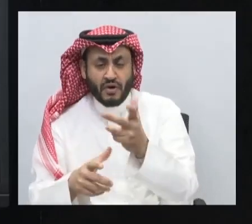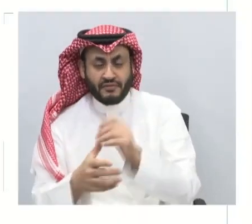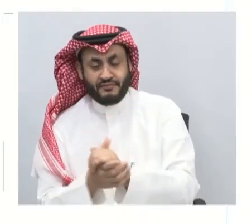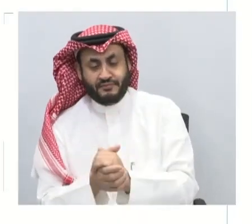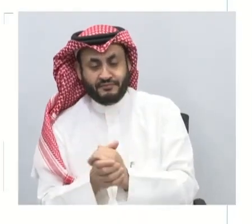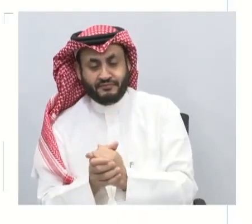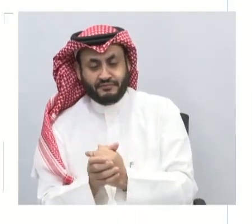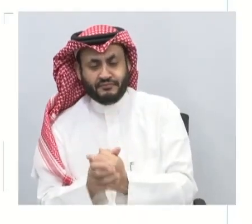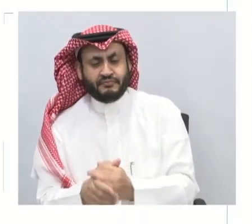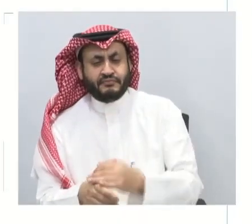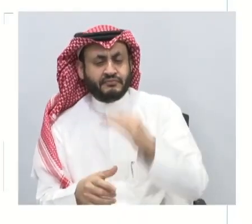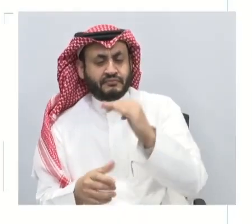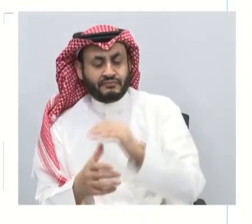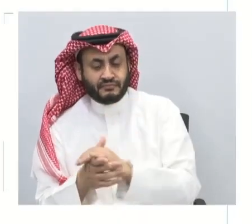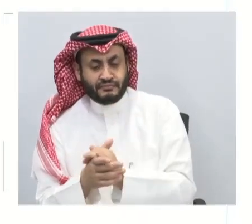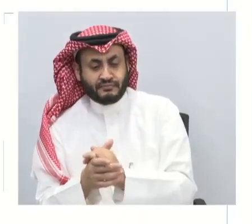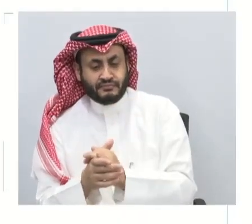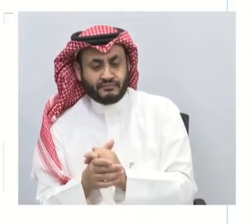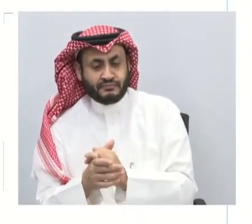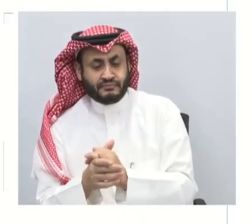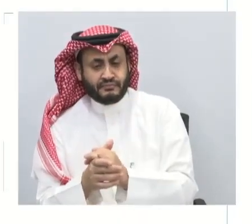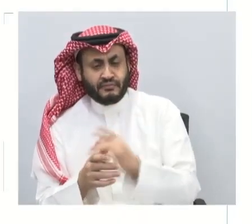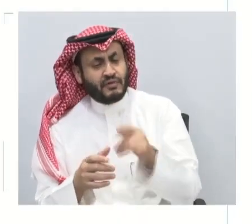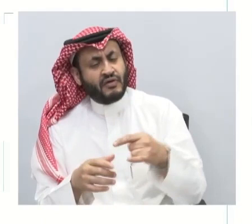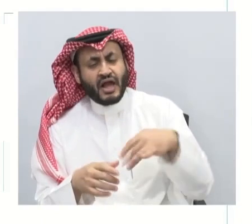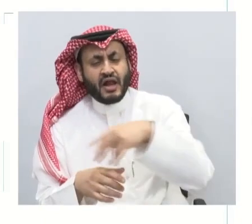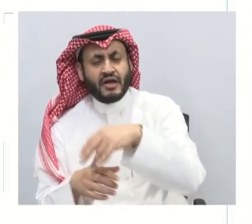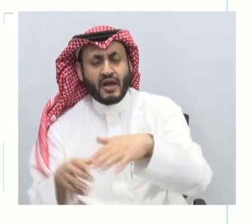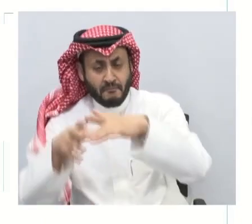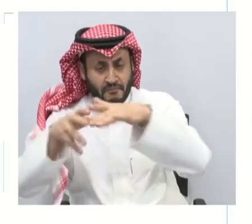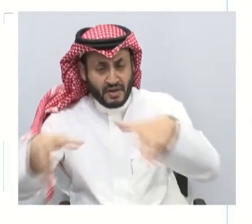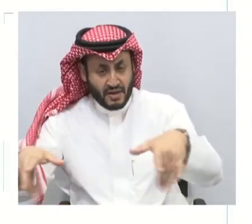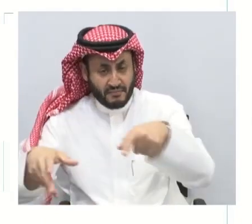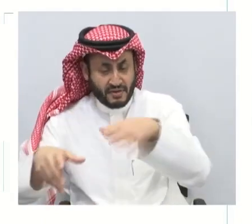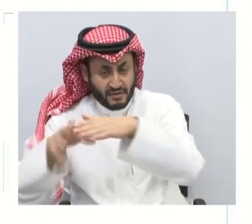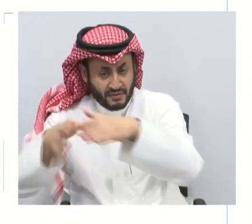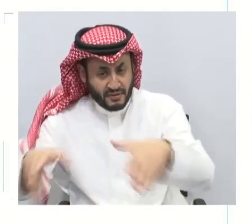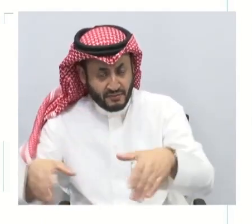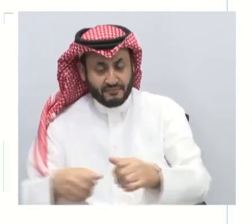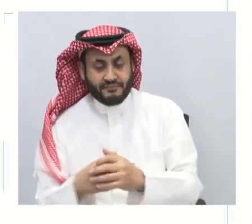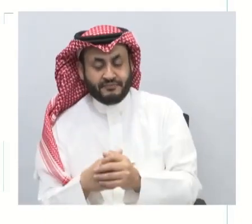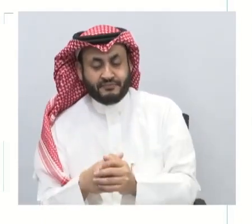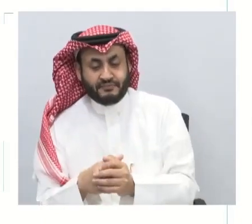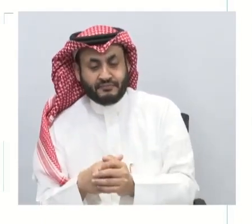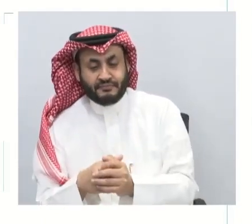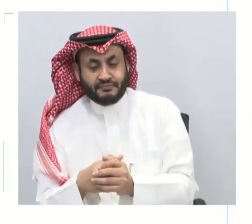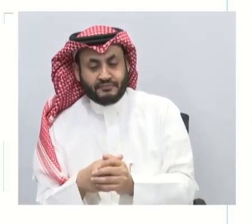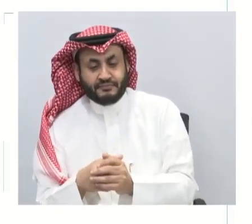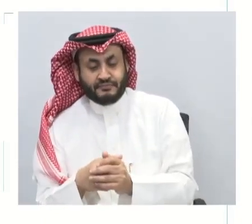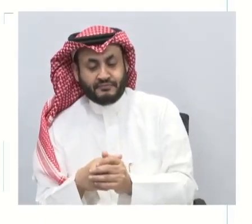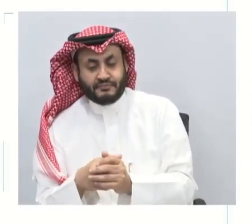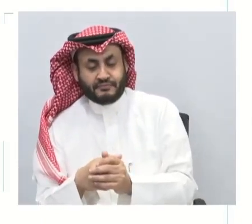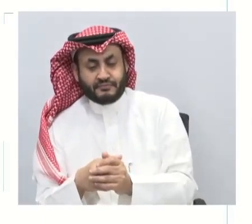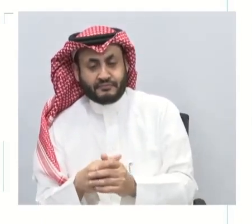you answer? You can say, I will go camping, like you can see here. You can write it like this.